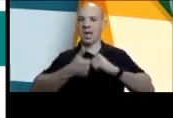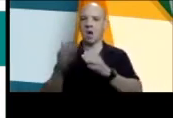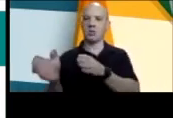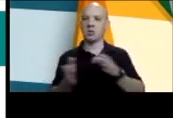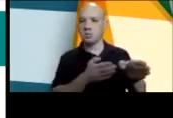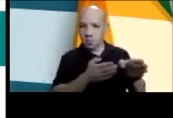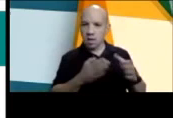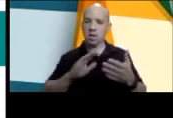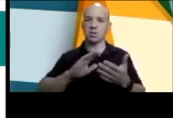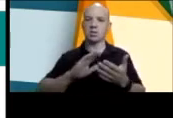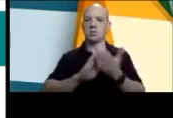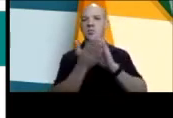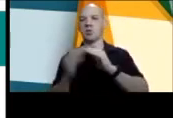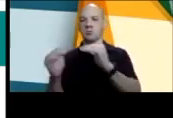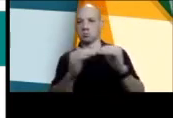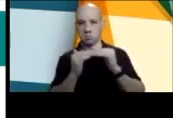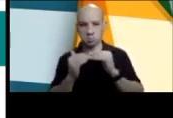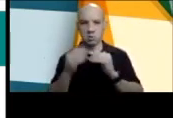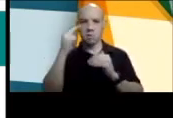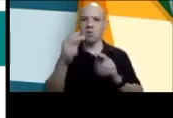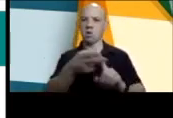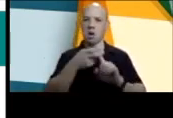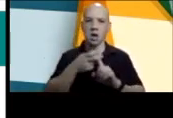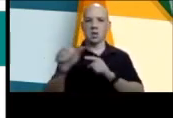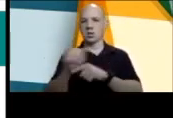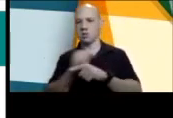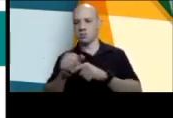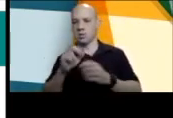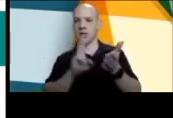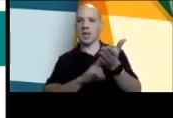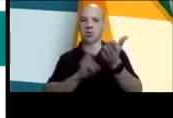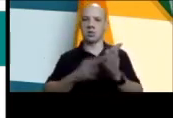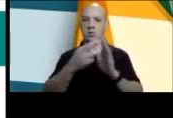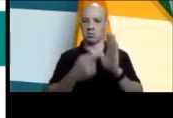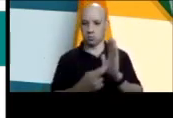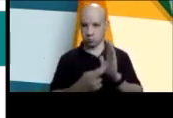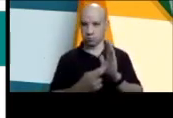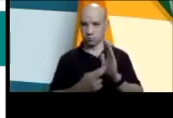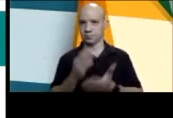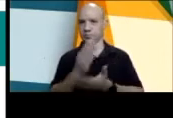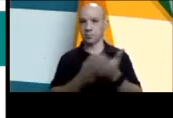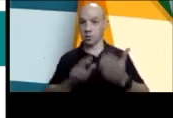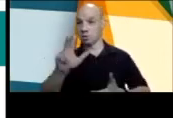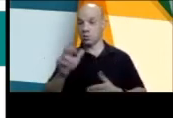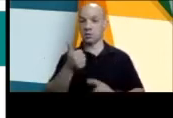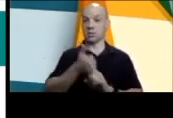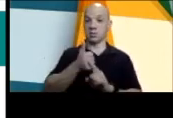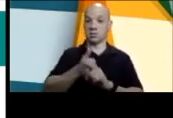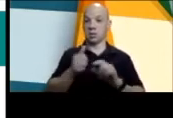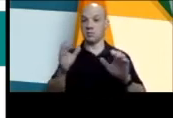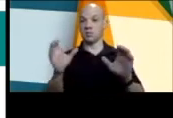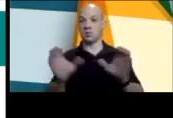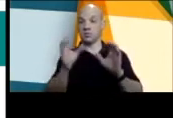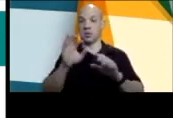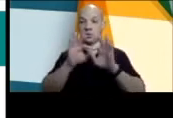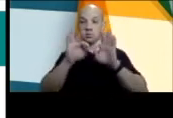compliance with Section 3 hiring, training, and contracting goals. Section 3 self-certification form. These documents